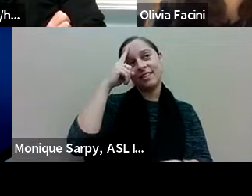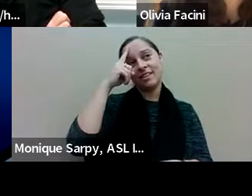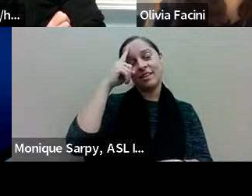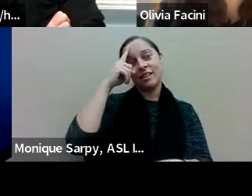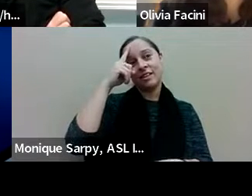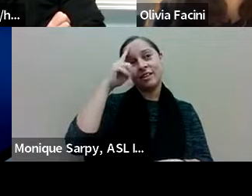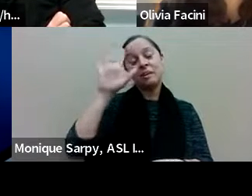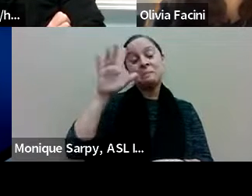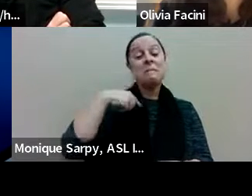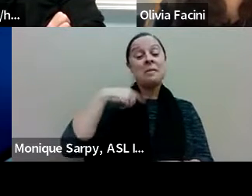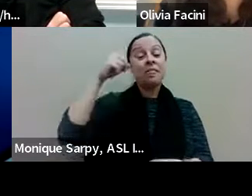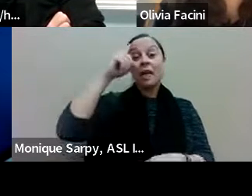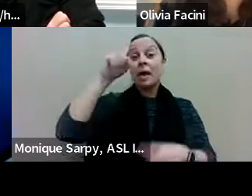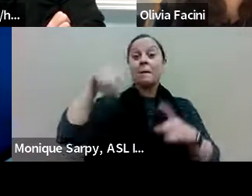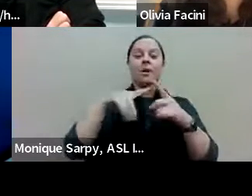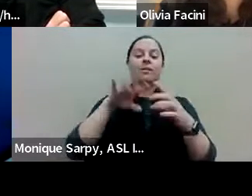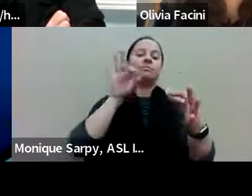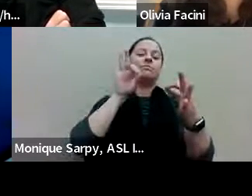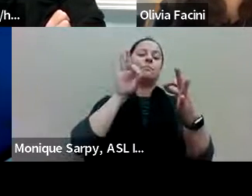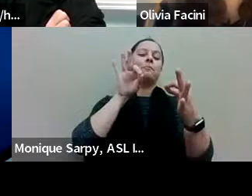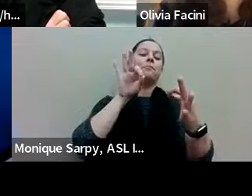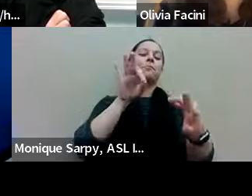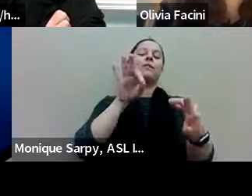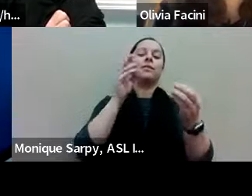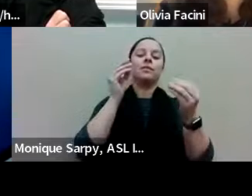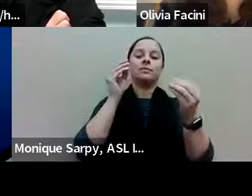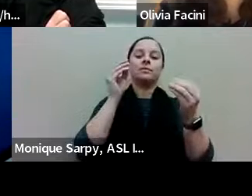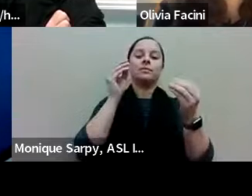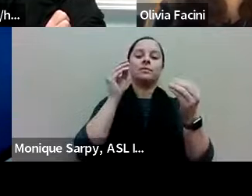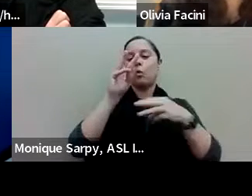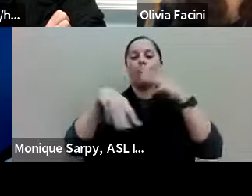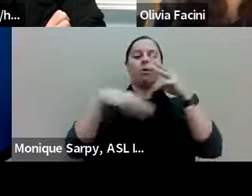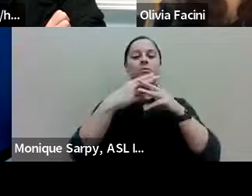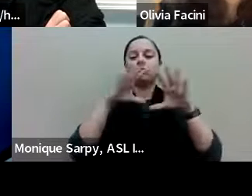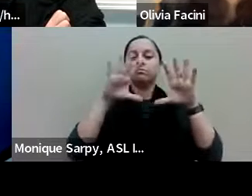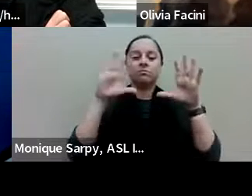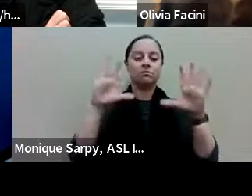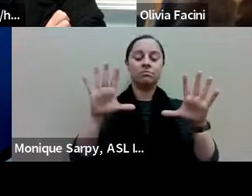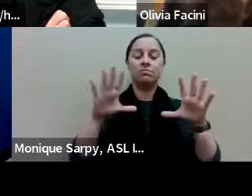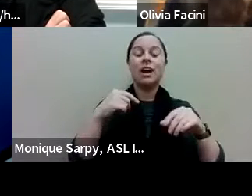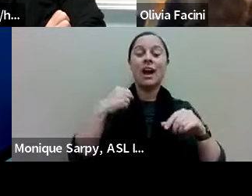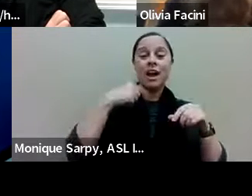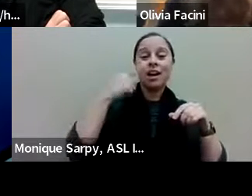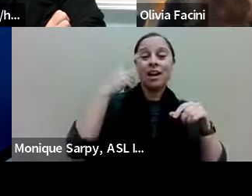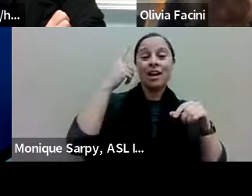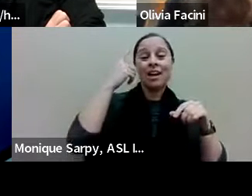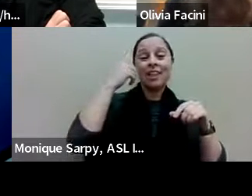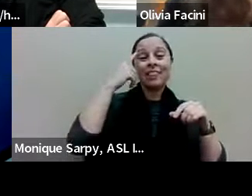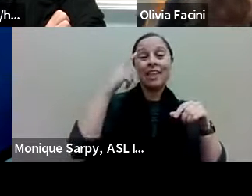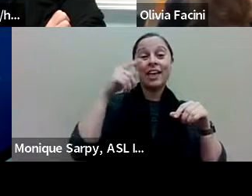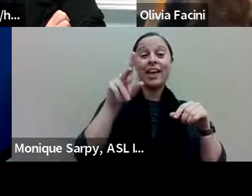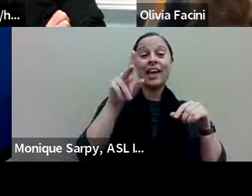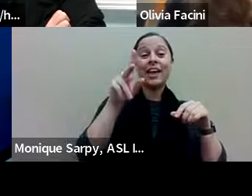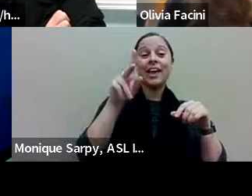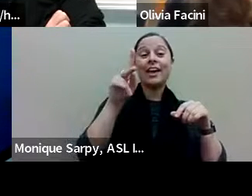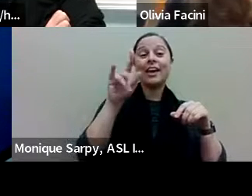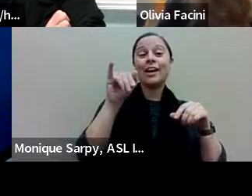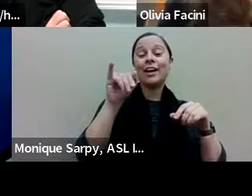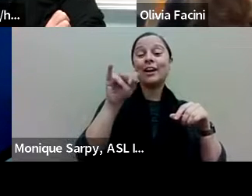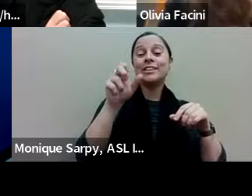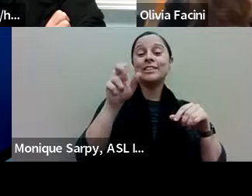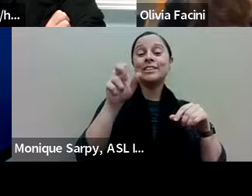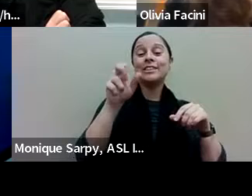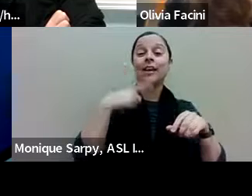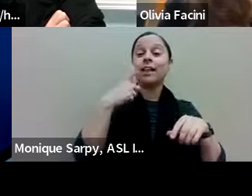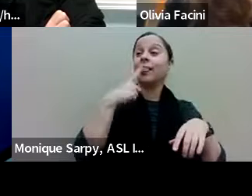about like a perfect world, I would love to be able to, and Krystal, what I'm doing right now is I'm licking my finger and I'm holding up my pointer